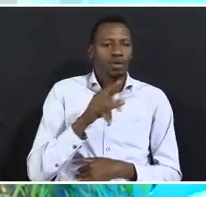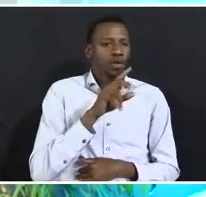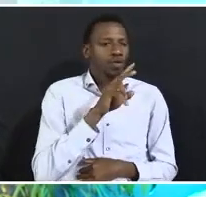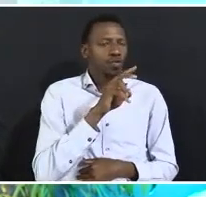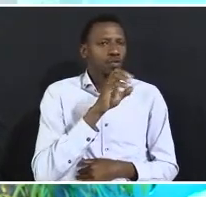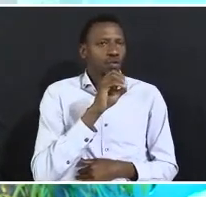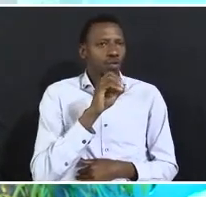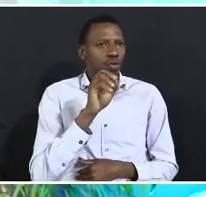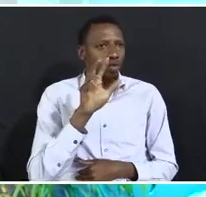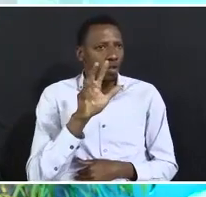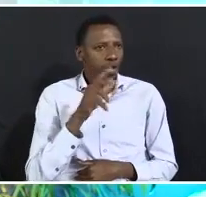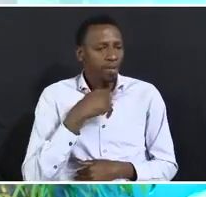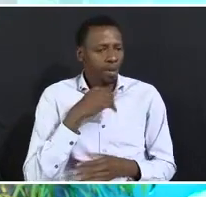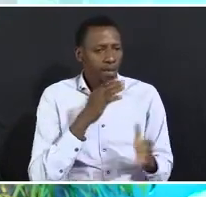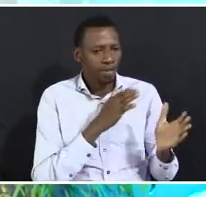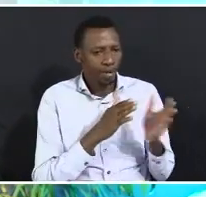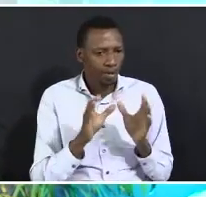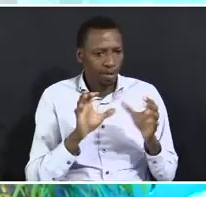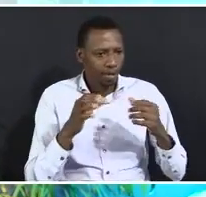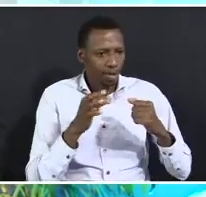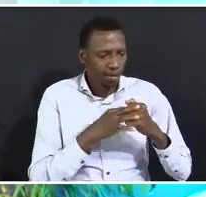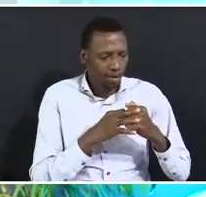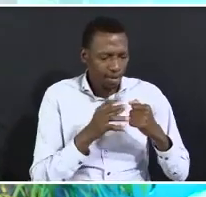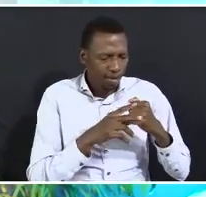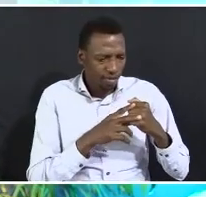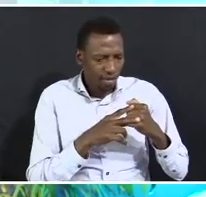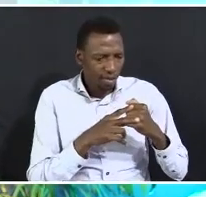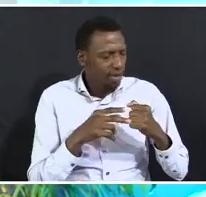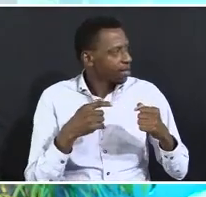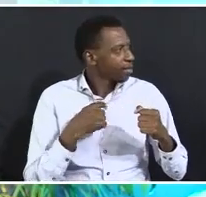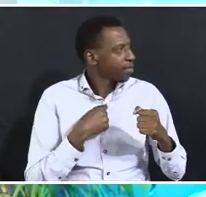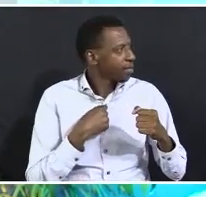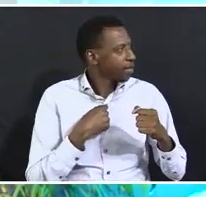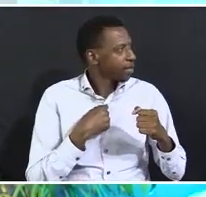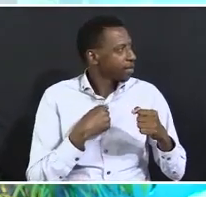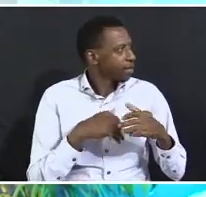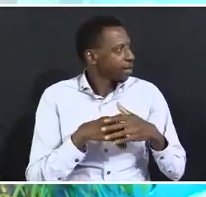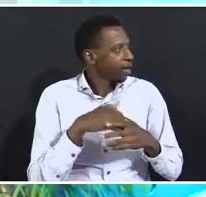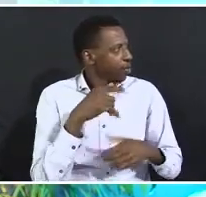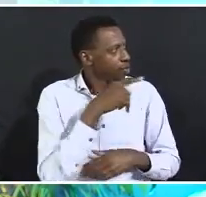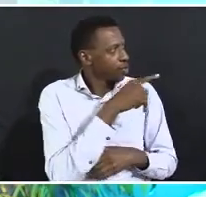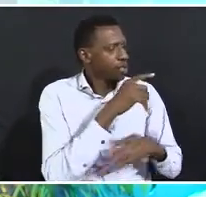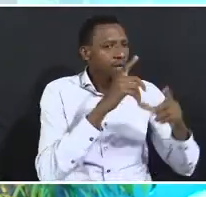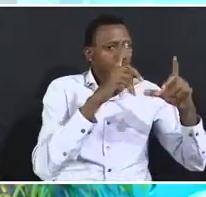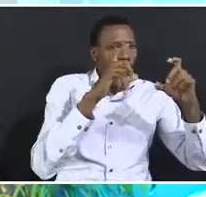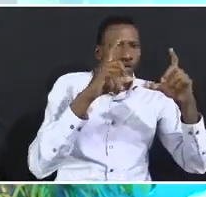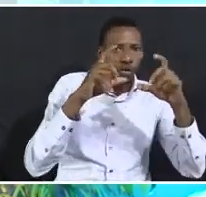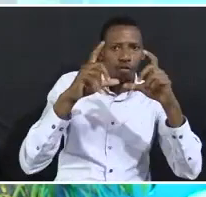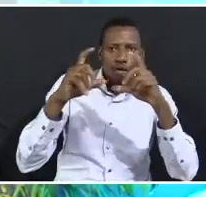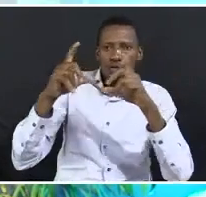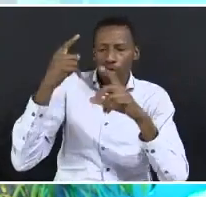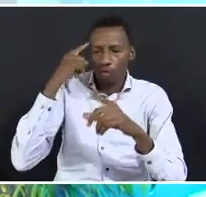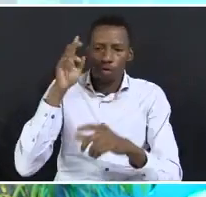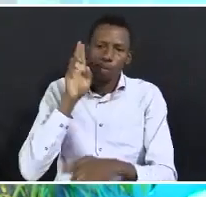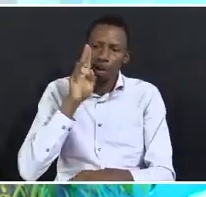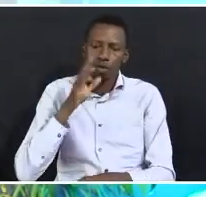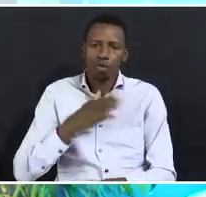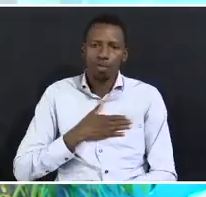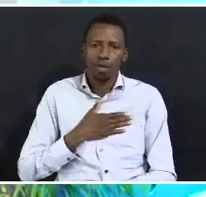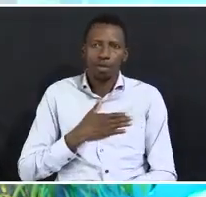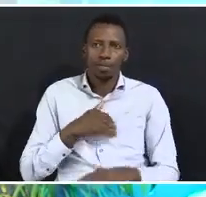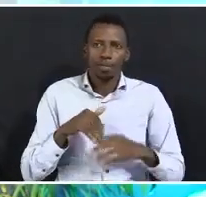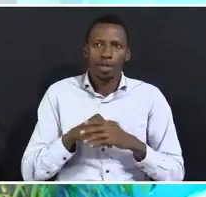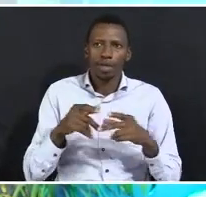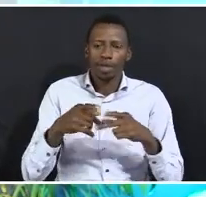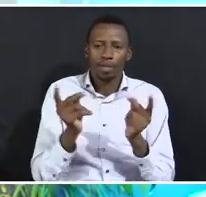was to be in class 7. I was out. I was a cameraman taking photos for my uncle in a place